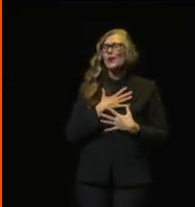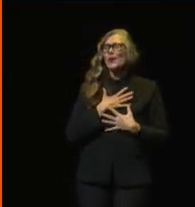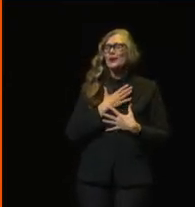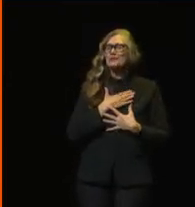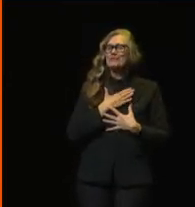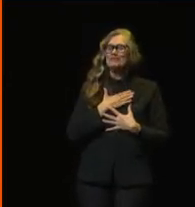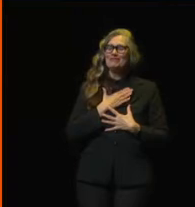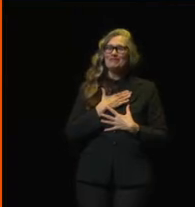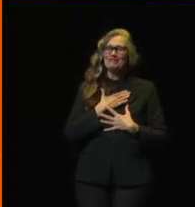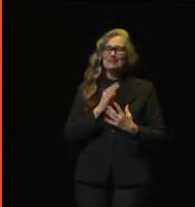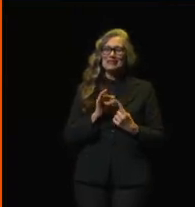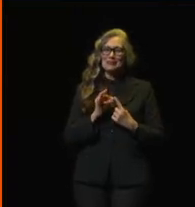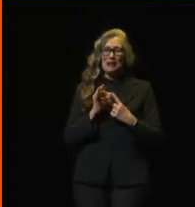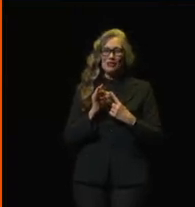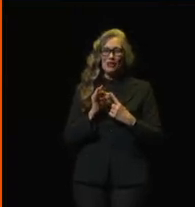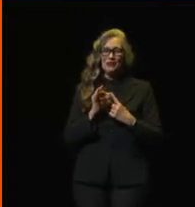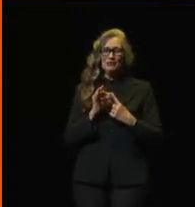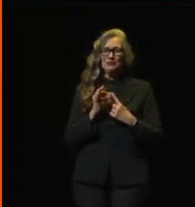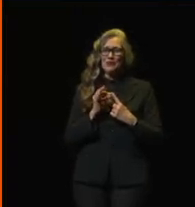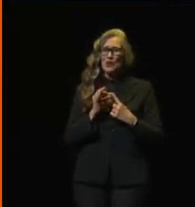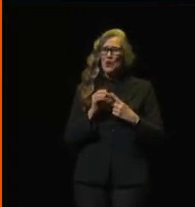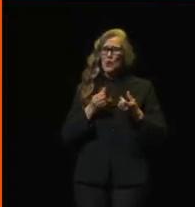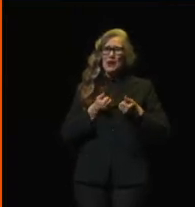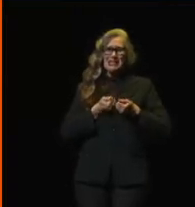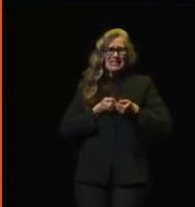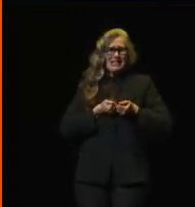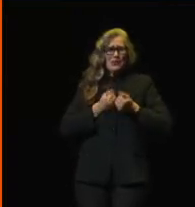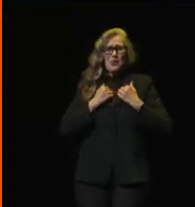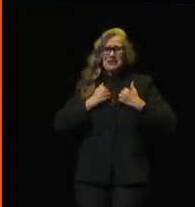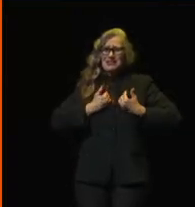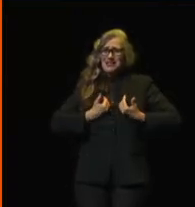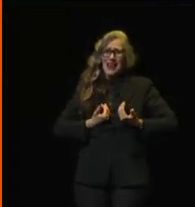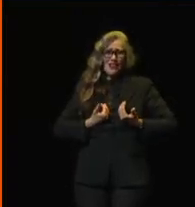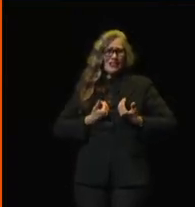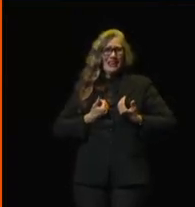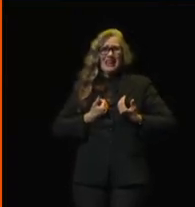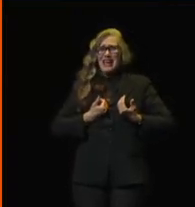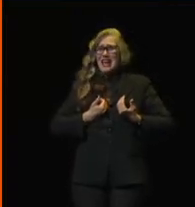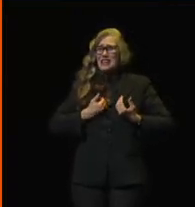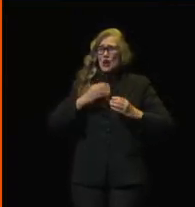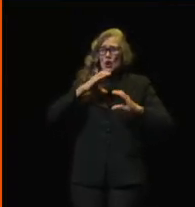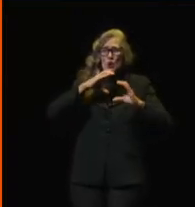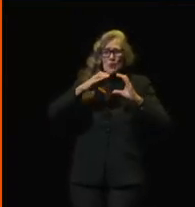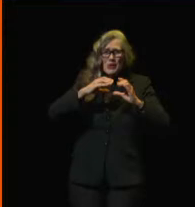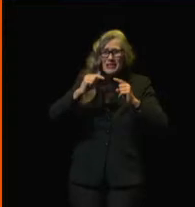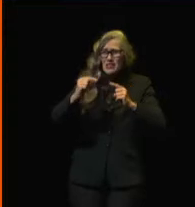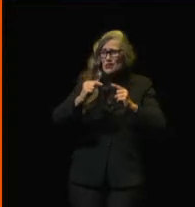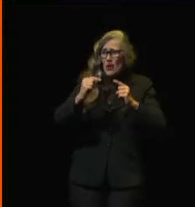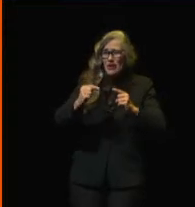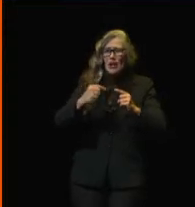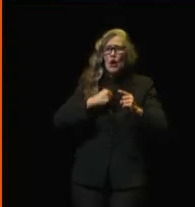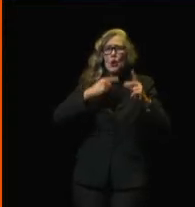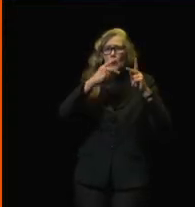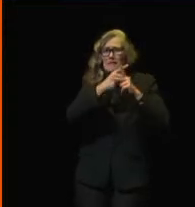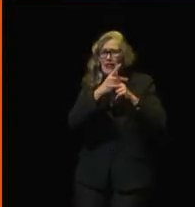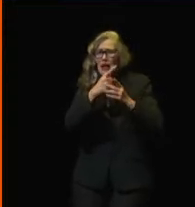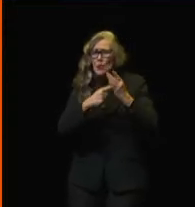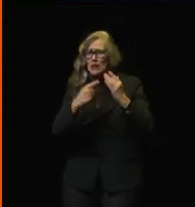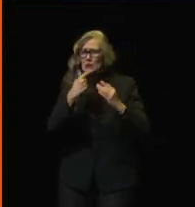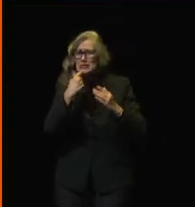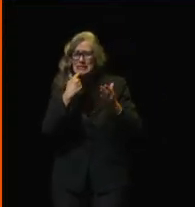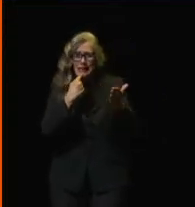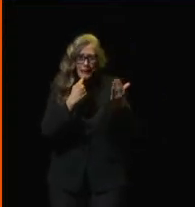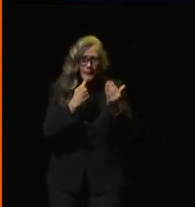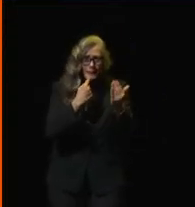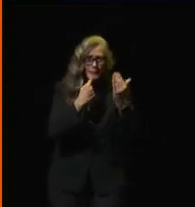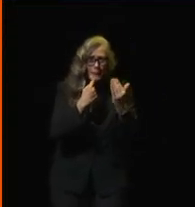When his eyes were tired and he was struggling to communicate, we helped figure out what he was trying to say. We made countless trips in the